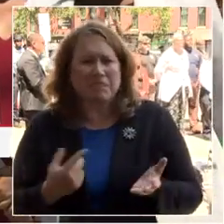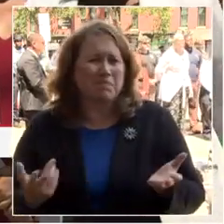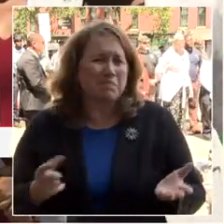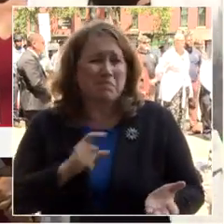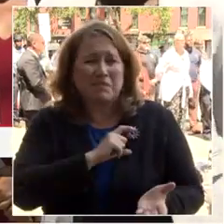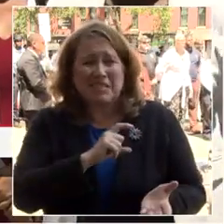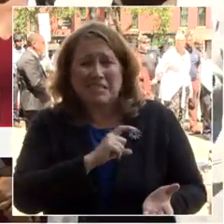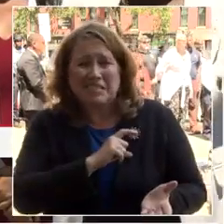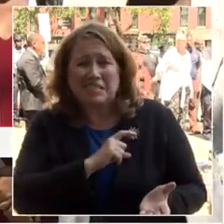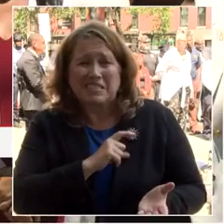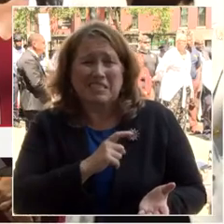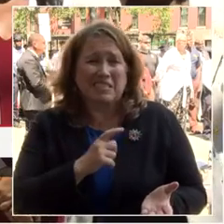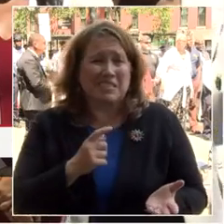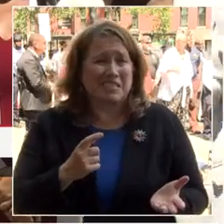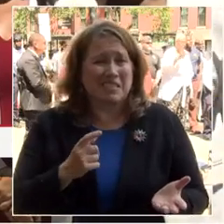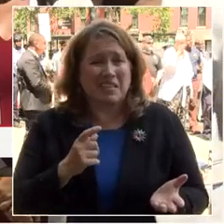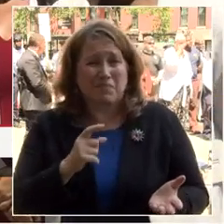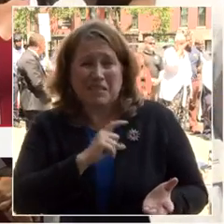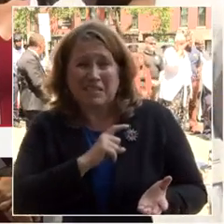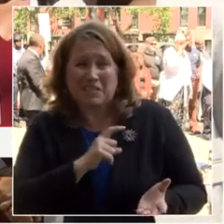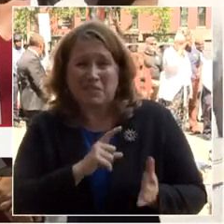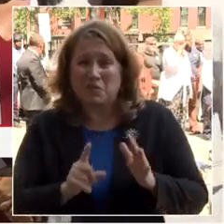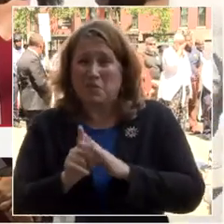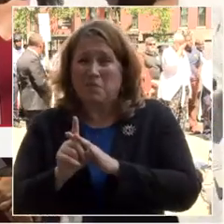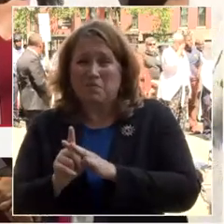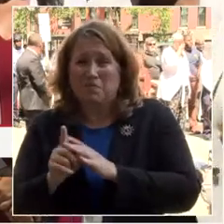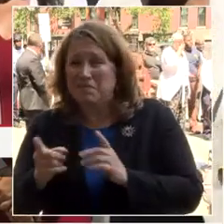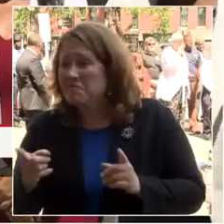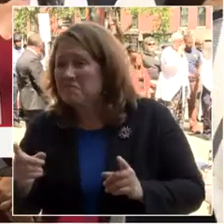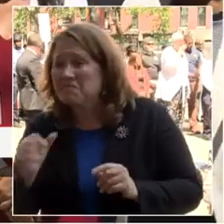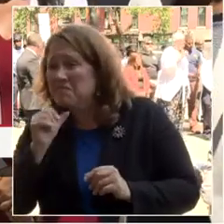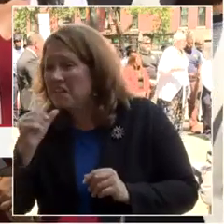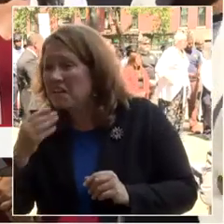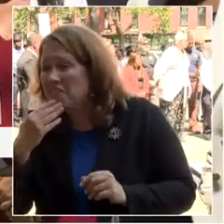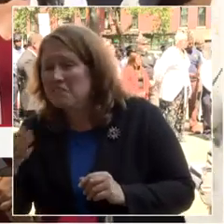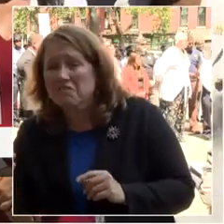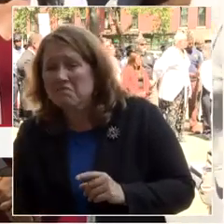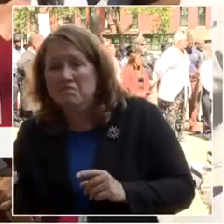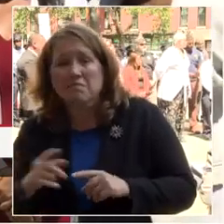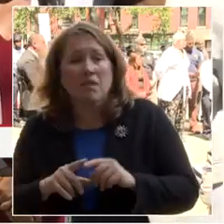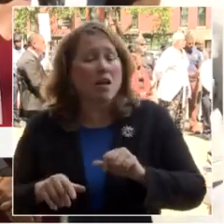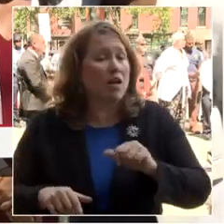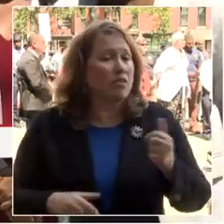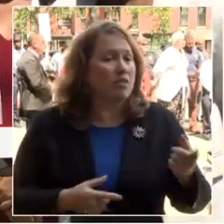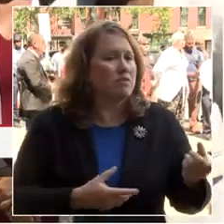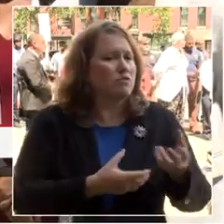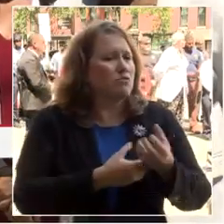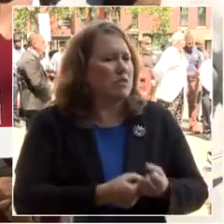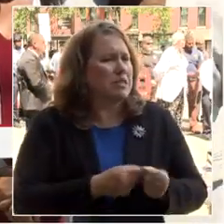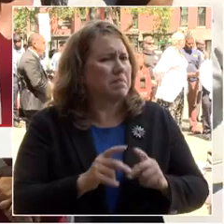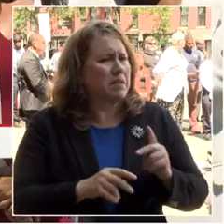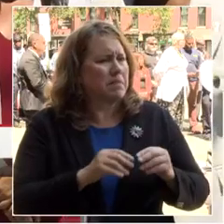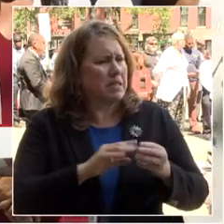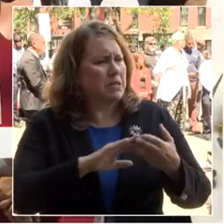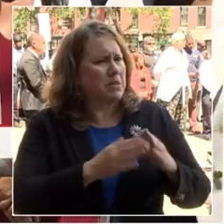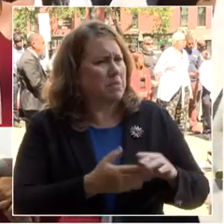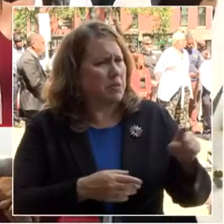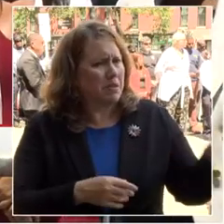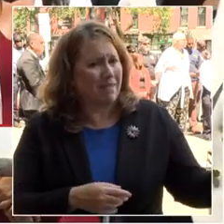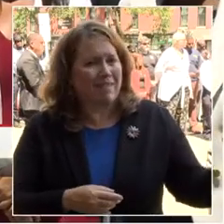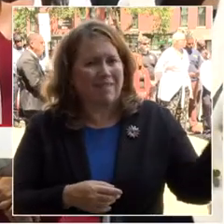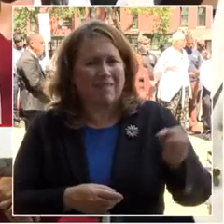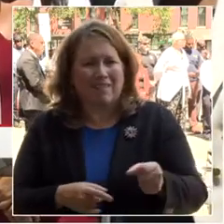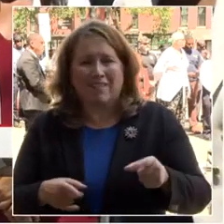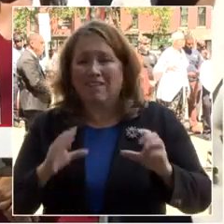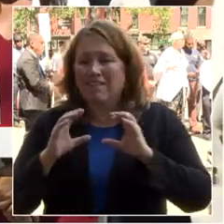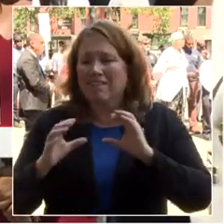large gathering is not a good idea. But if we have other respected, trusted, credible community members who can go out and have those